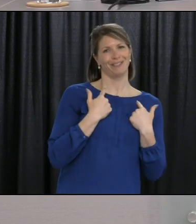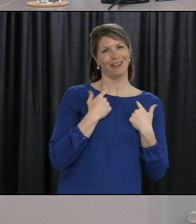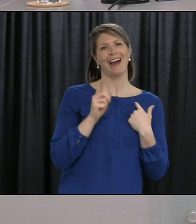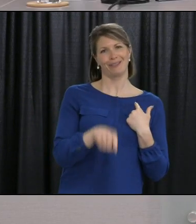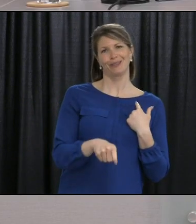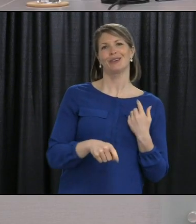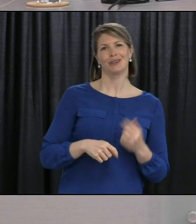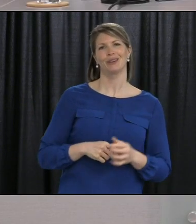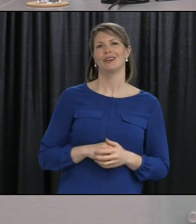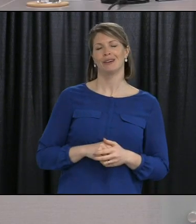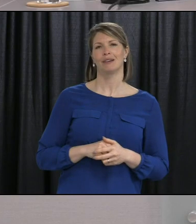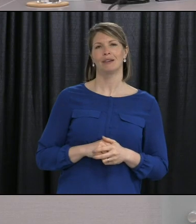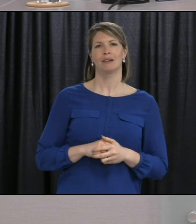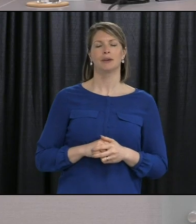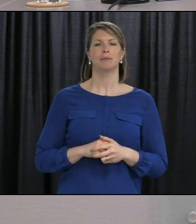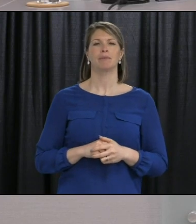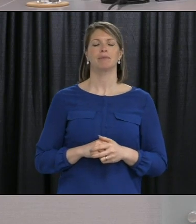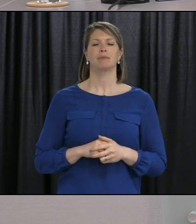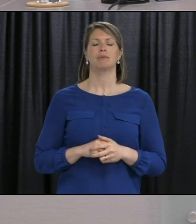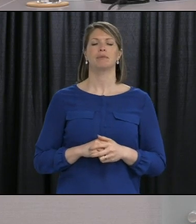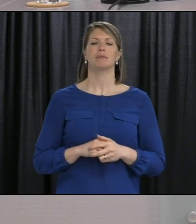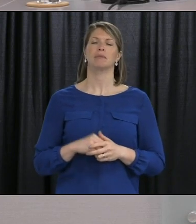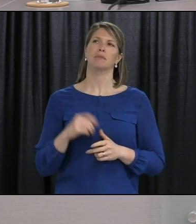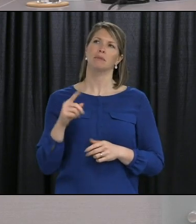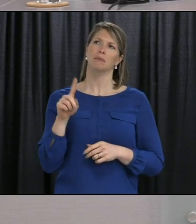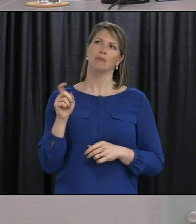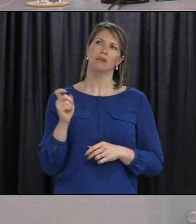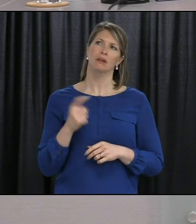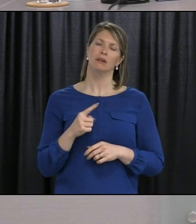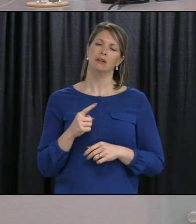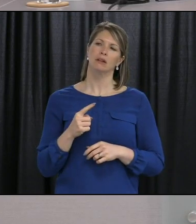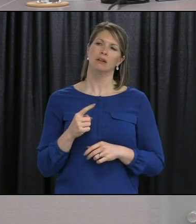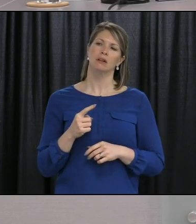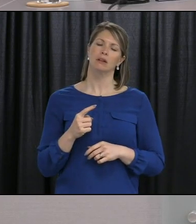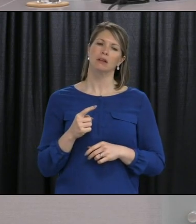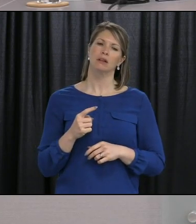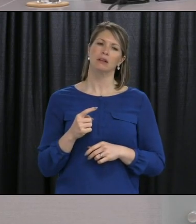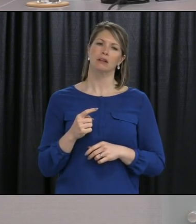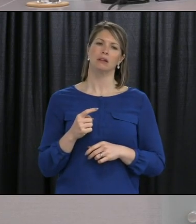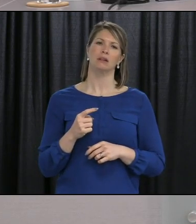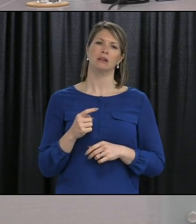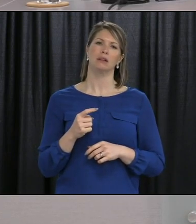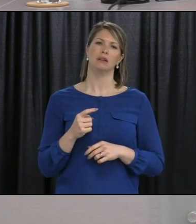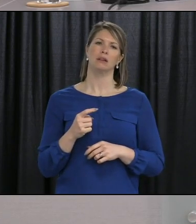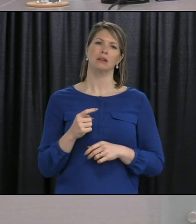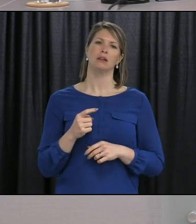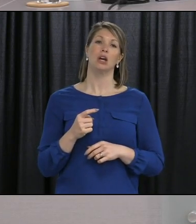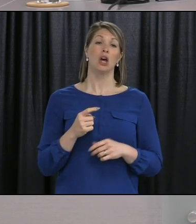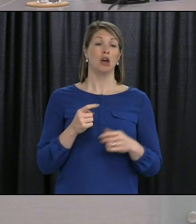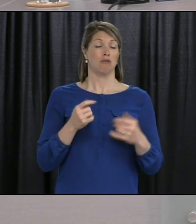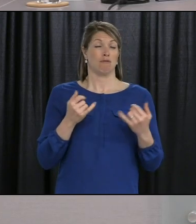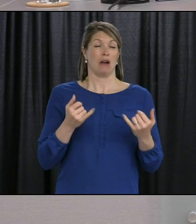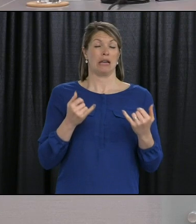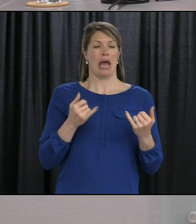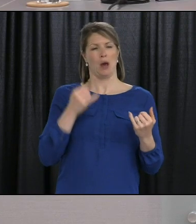As a follow to that, in the terms of unending measures, it seems like healthcare visitations generally